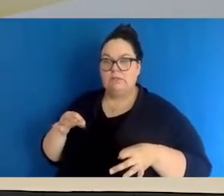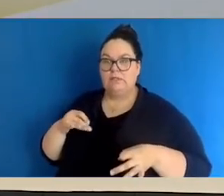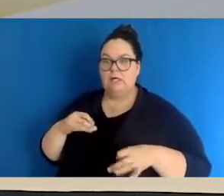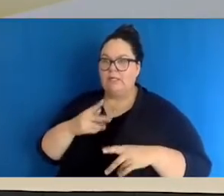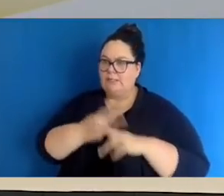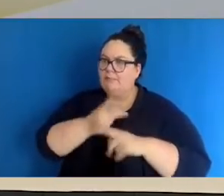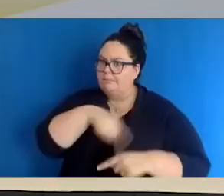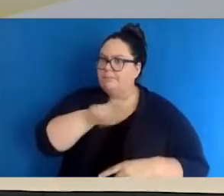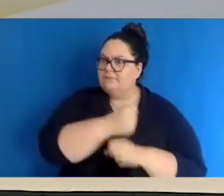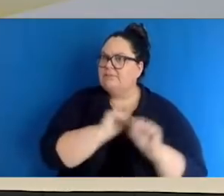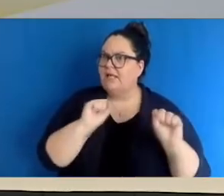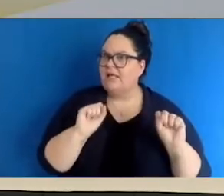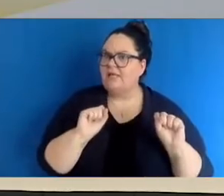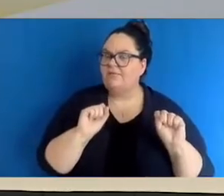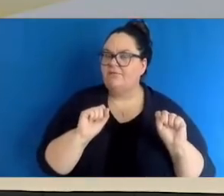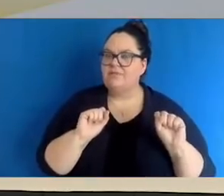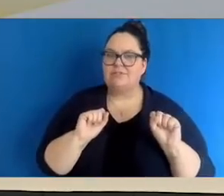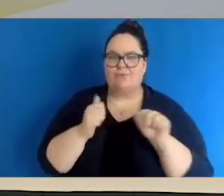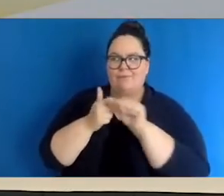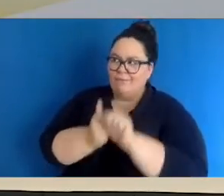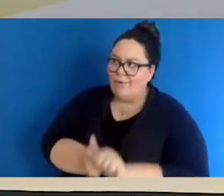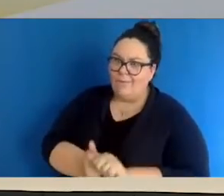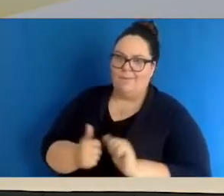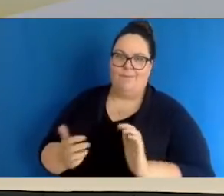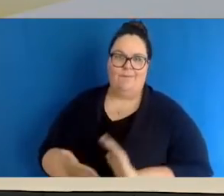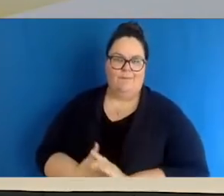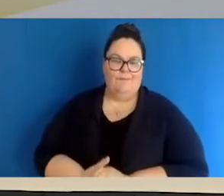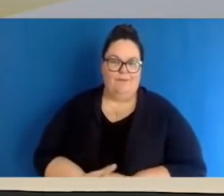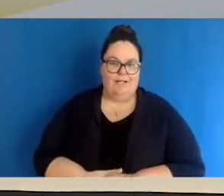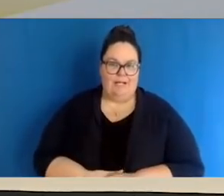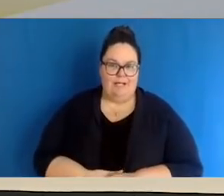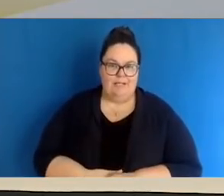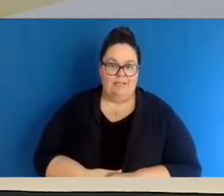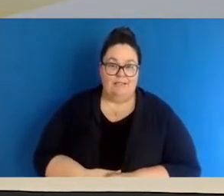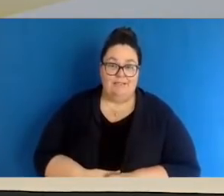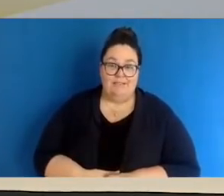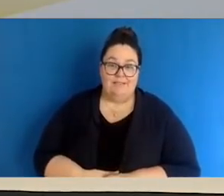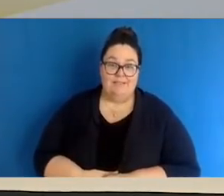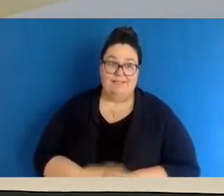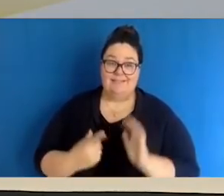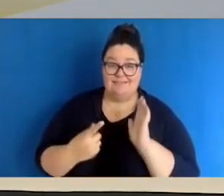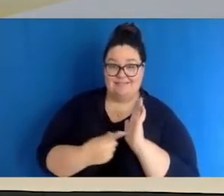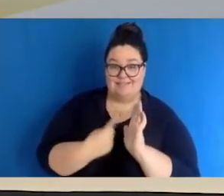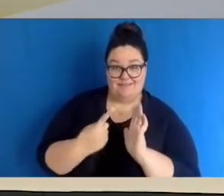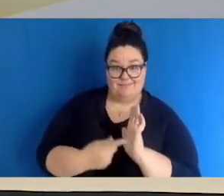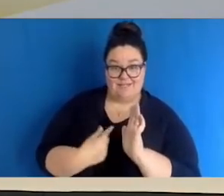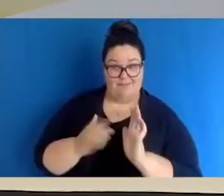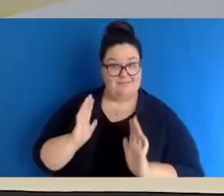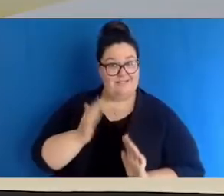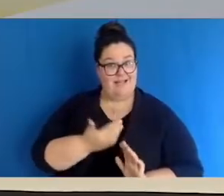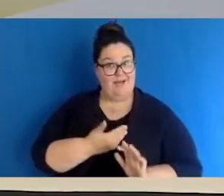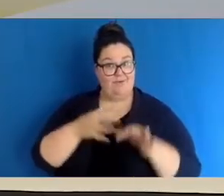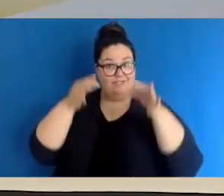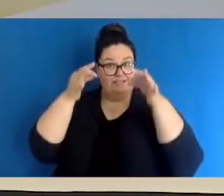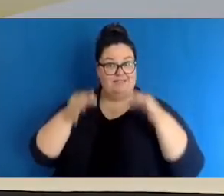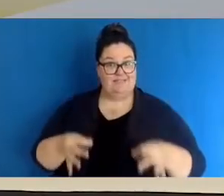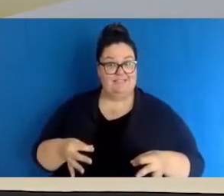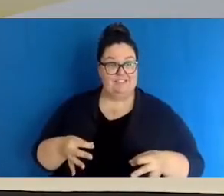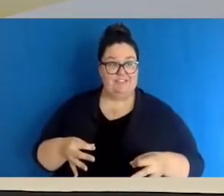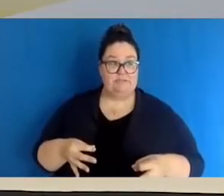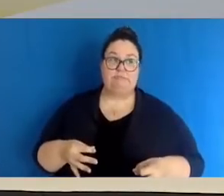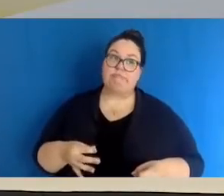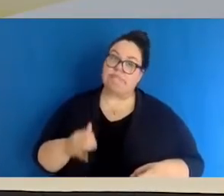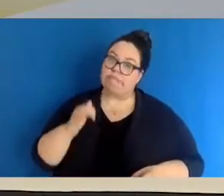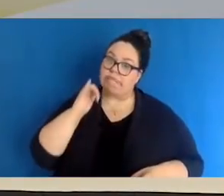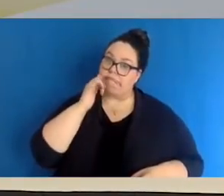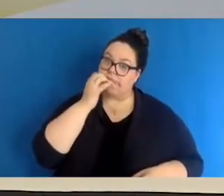keep us all safe. And sometimes we won't always make, in hindsight, it won't